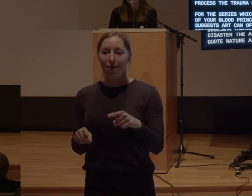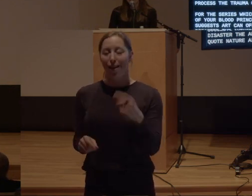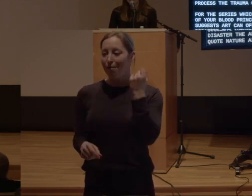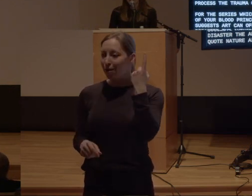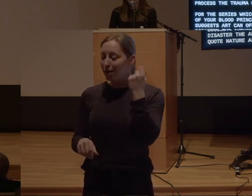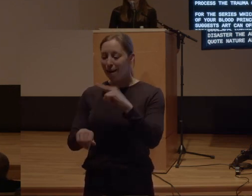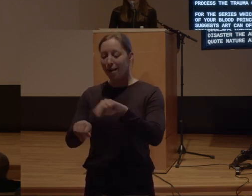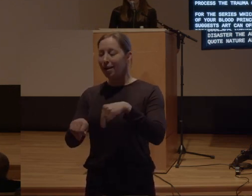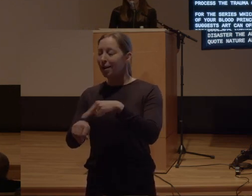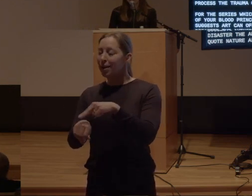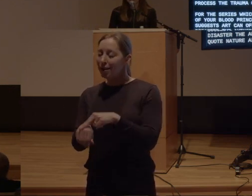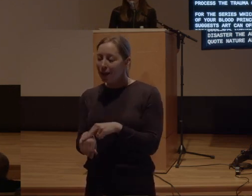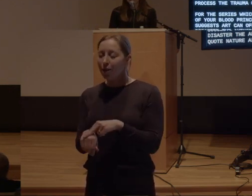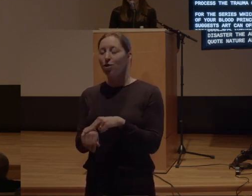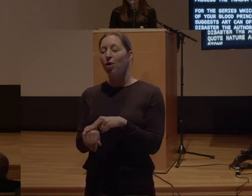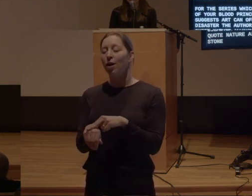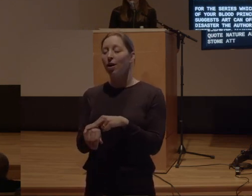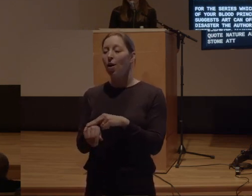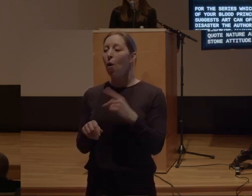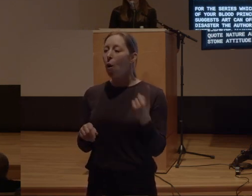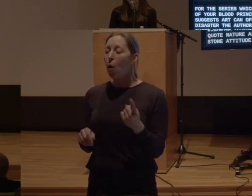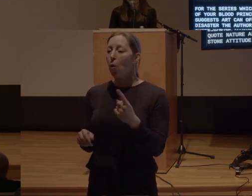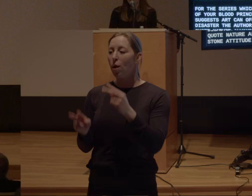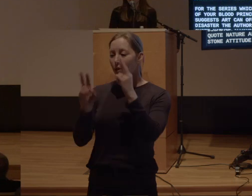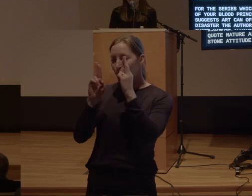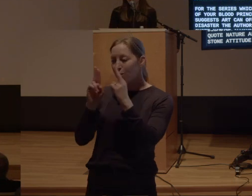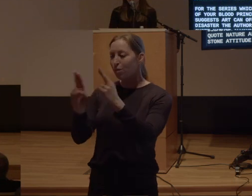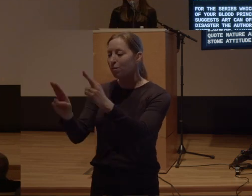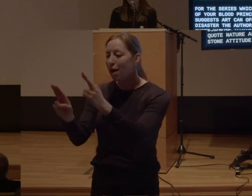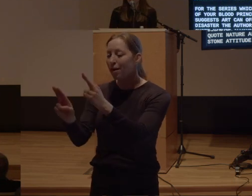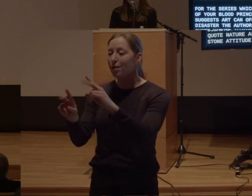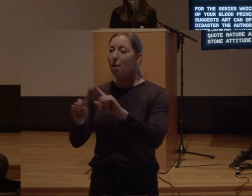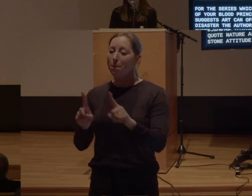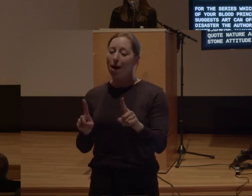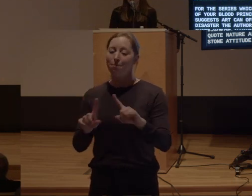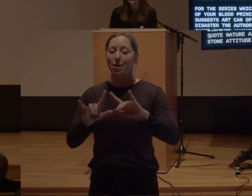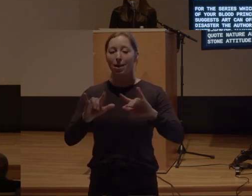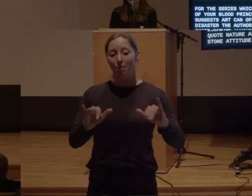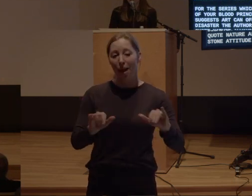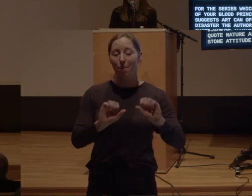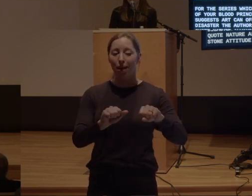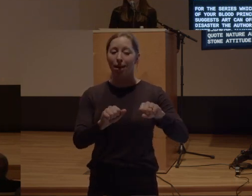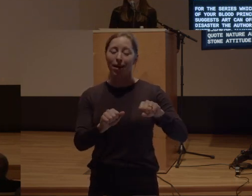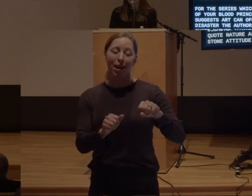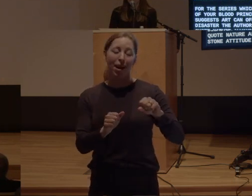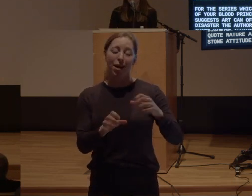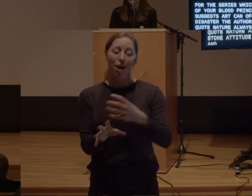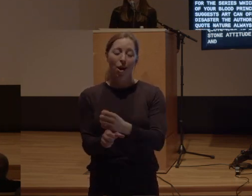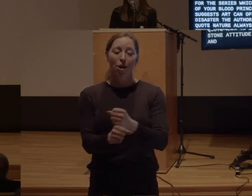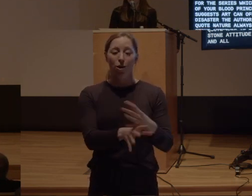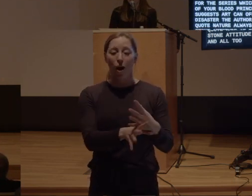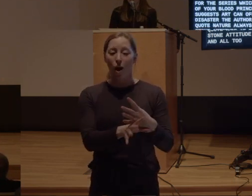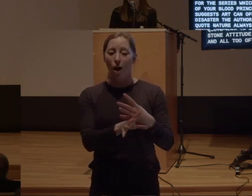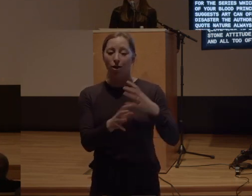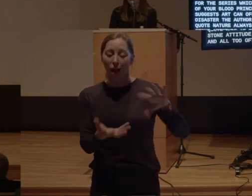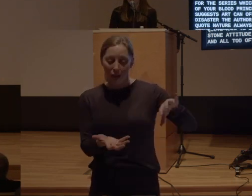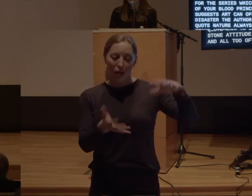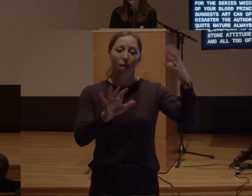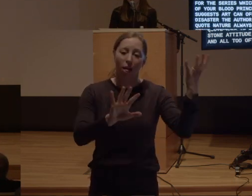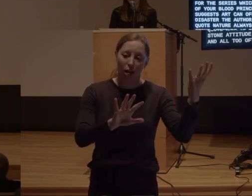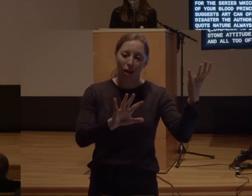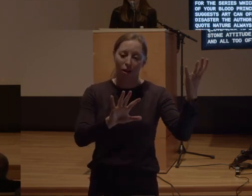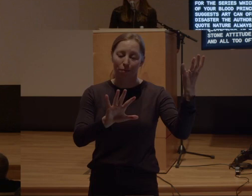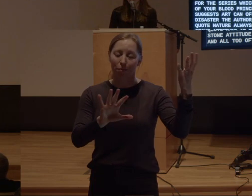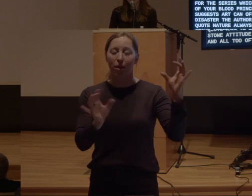regards humankind with a stern attitude. At times, it unleashes violence, and all too often, humans and their works